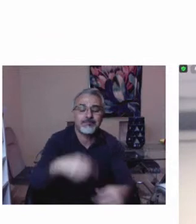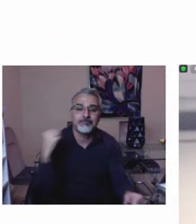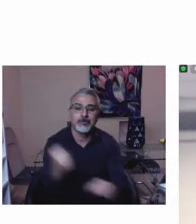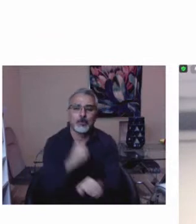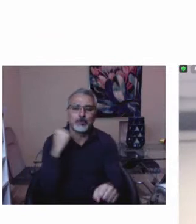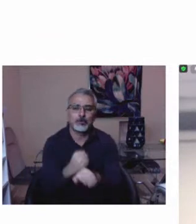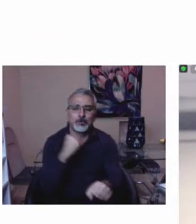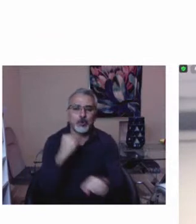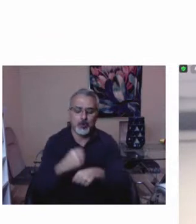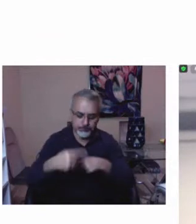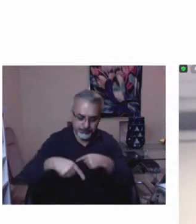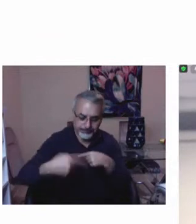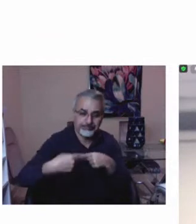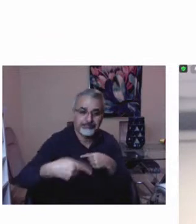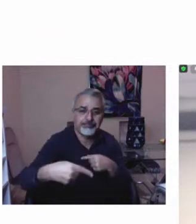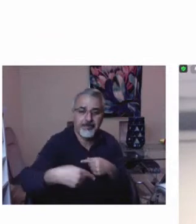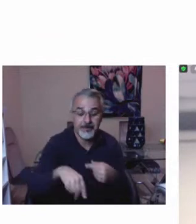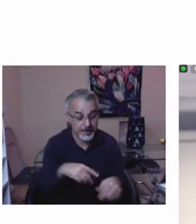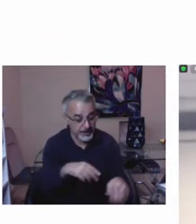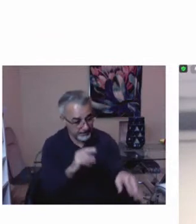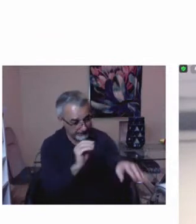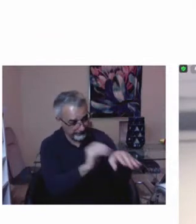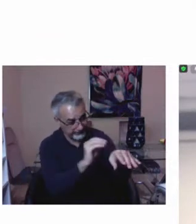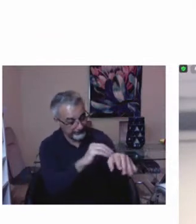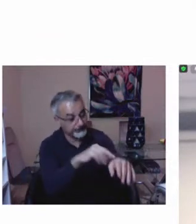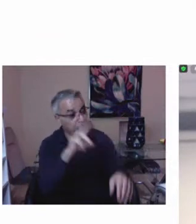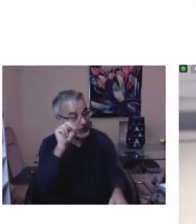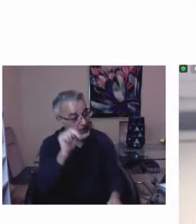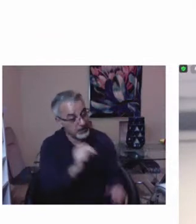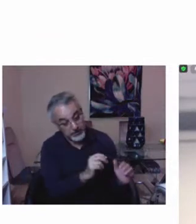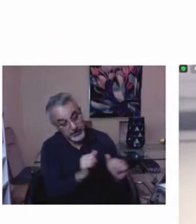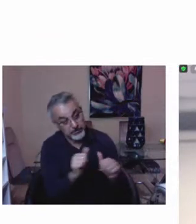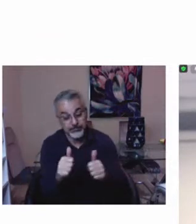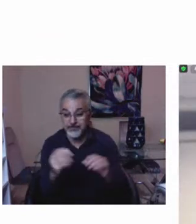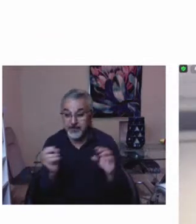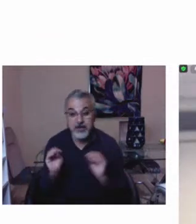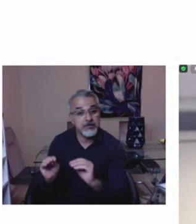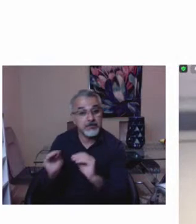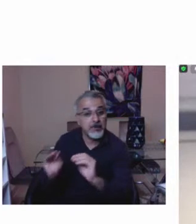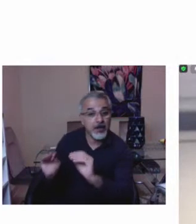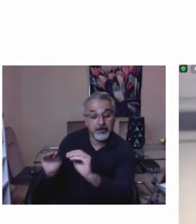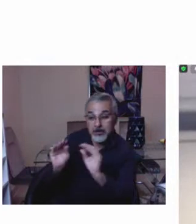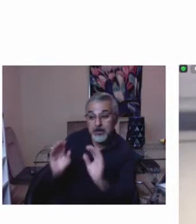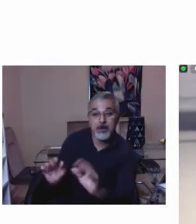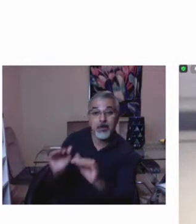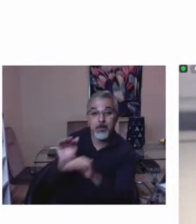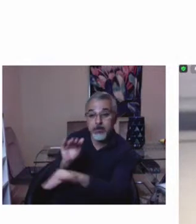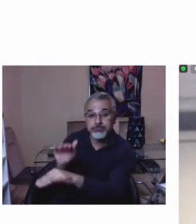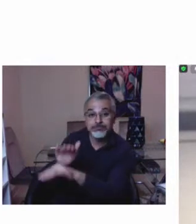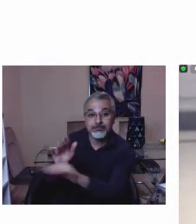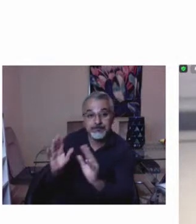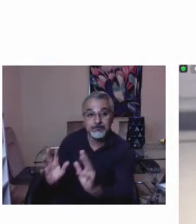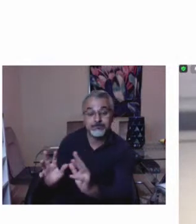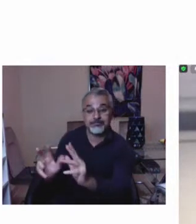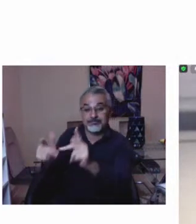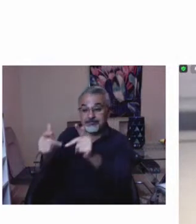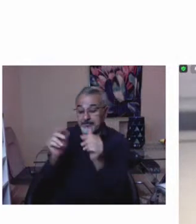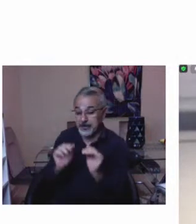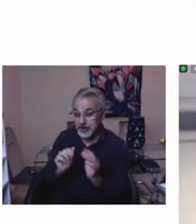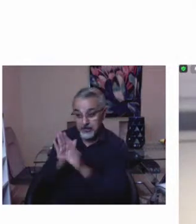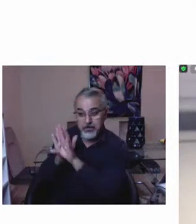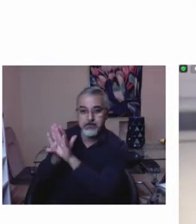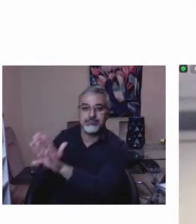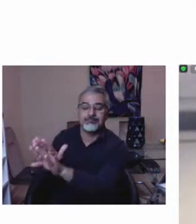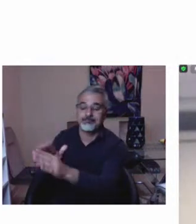security, have to become concrete for the United Nations. This Mr. Secretary General has decided to reinforce